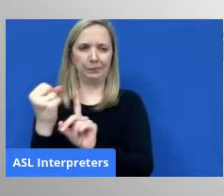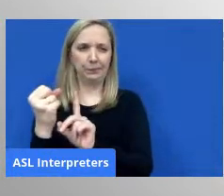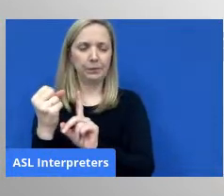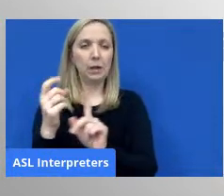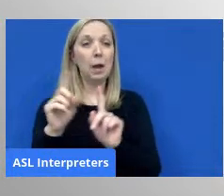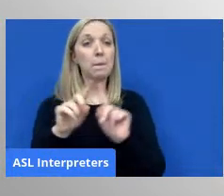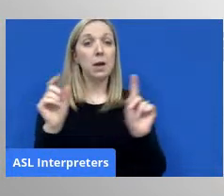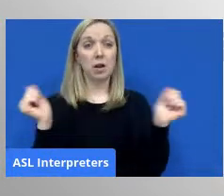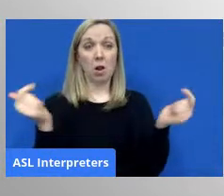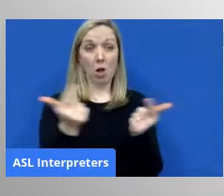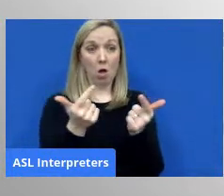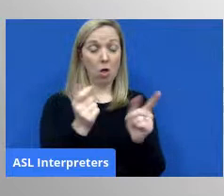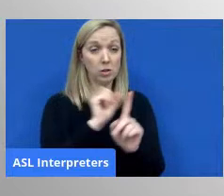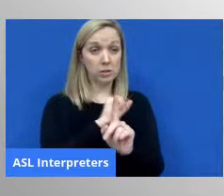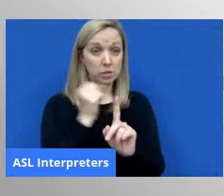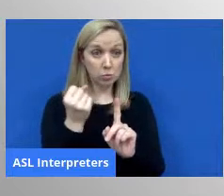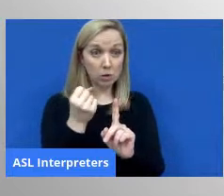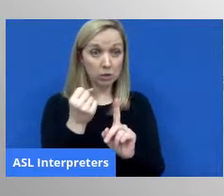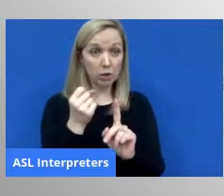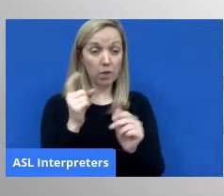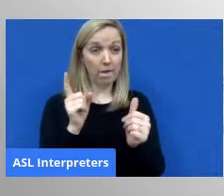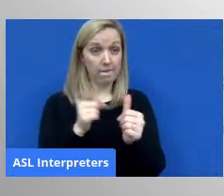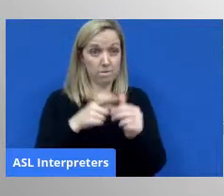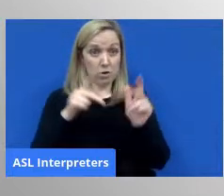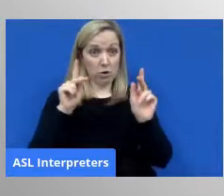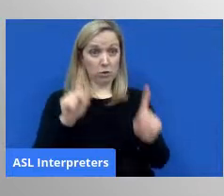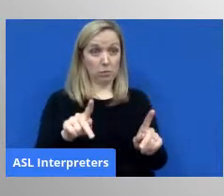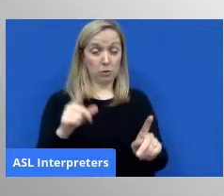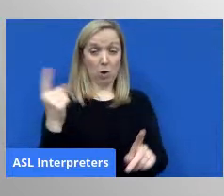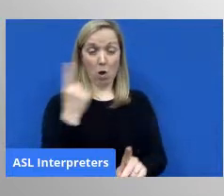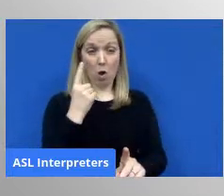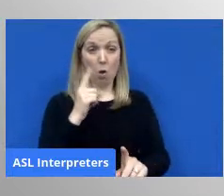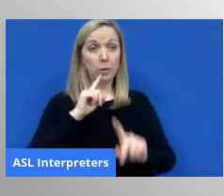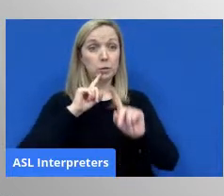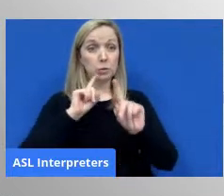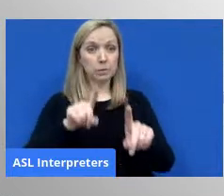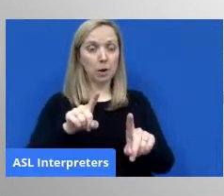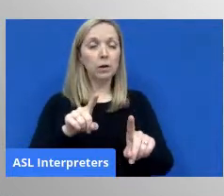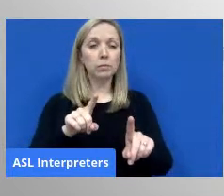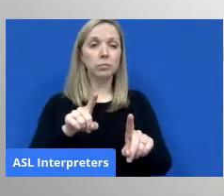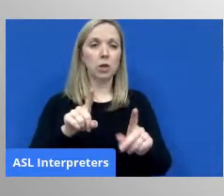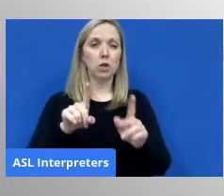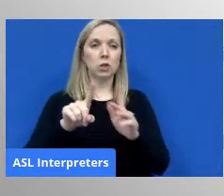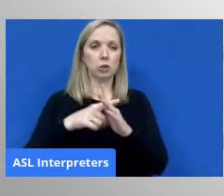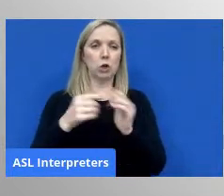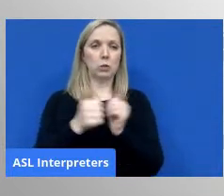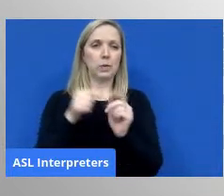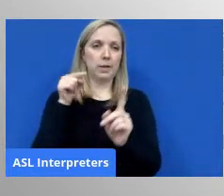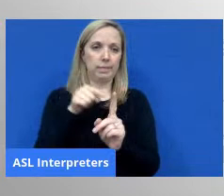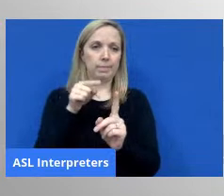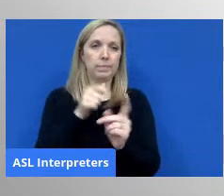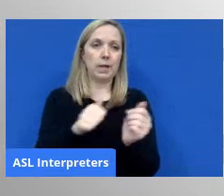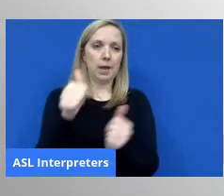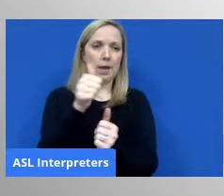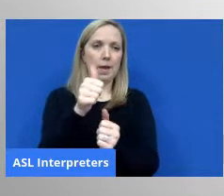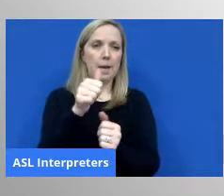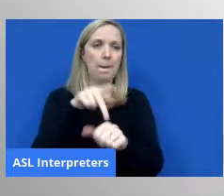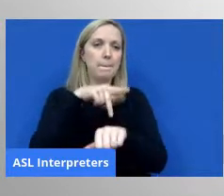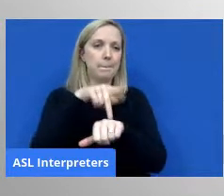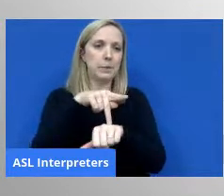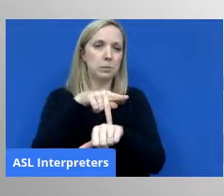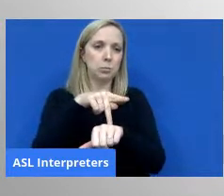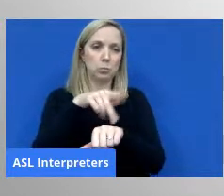cases, the first person to attempt to respond is going to be an administrator, not a law enforcement officer. But in